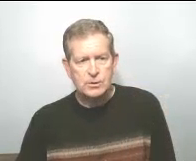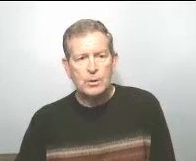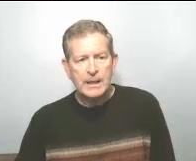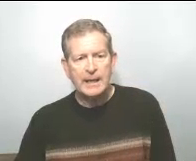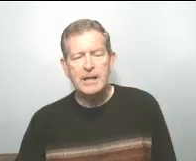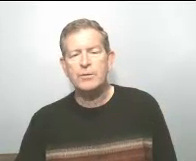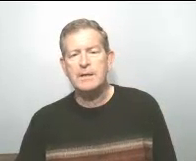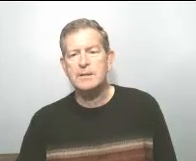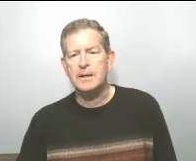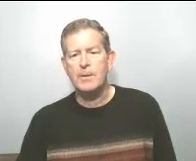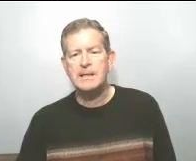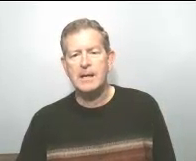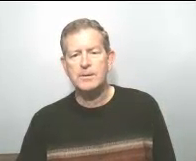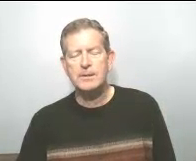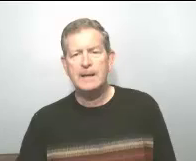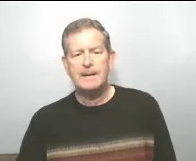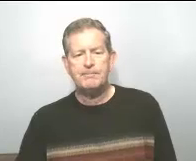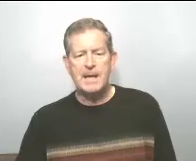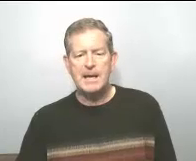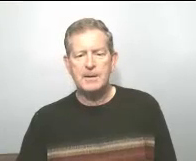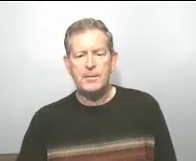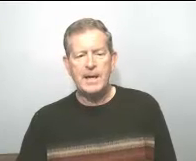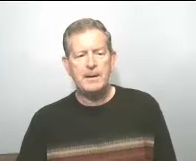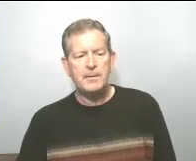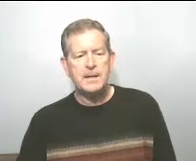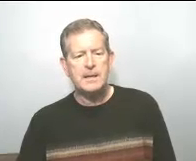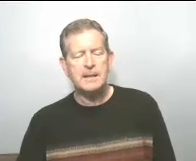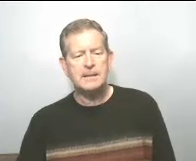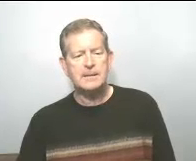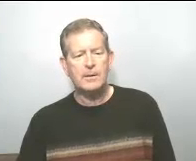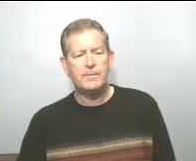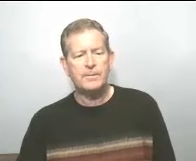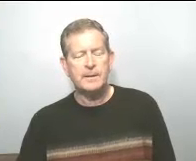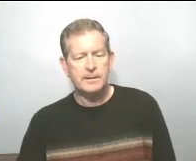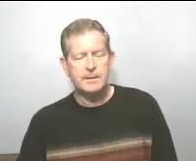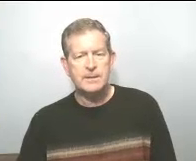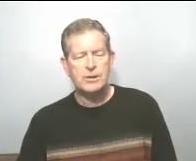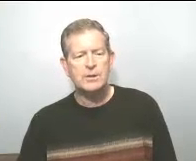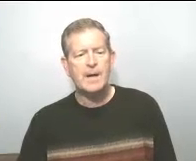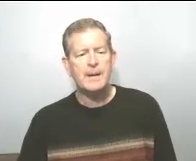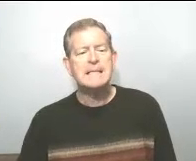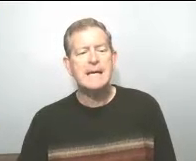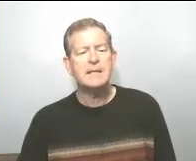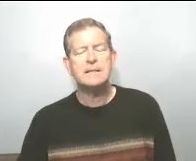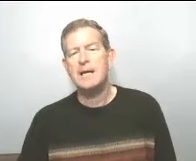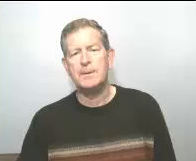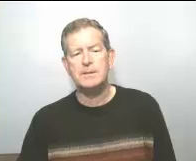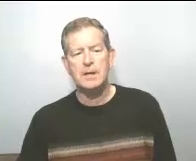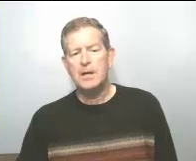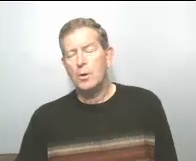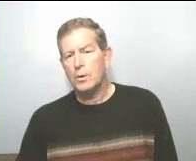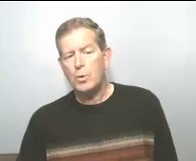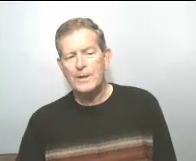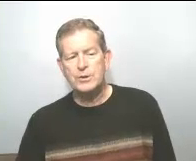hear as you click on each of these rectangles. And then this section is followed by 10